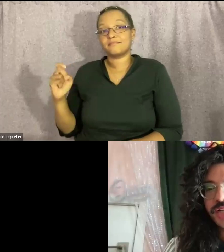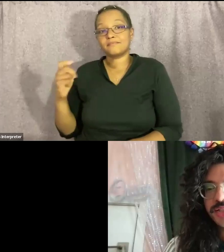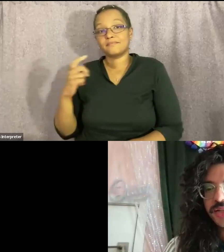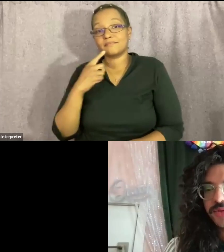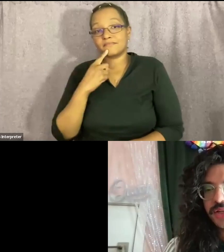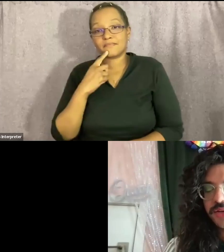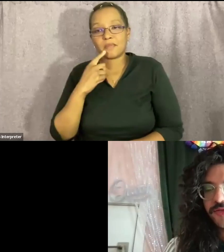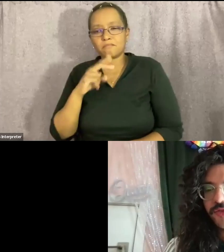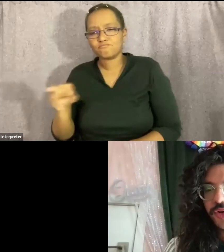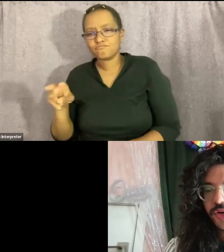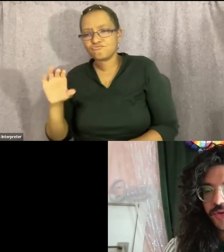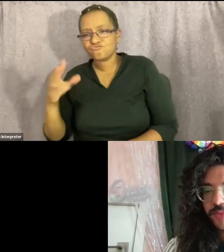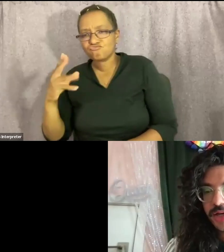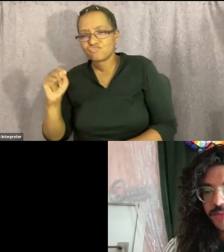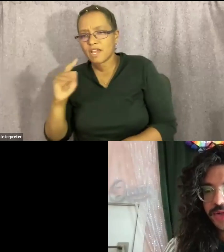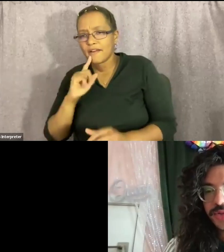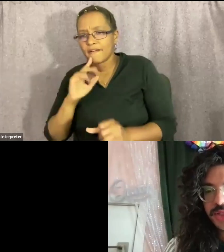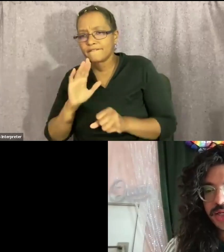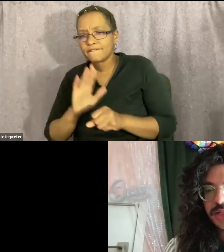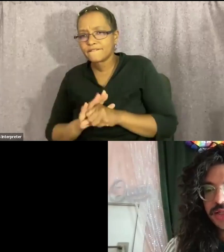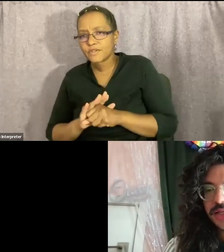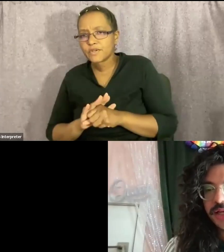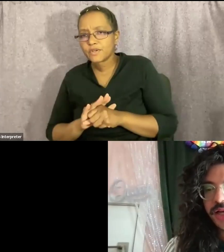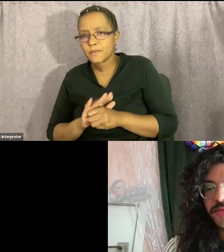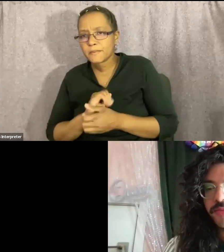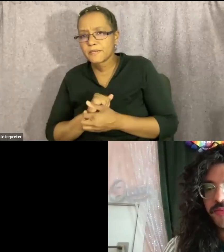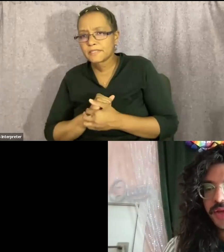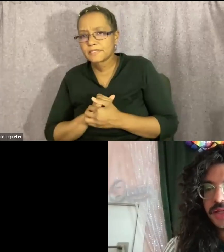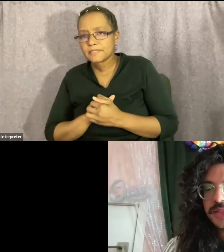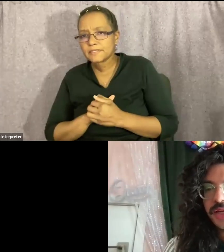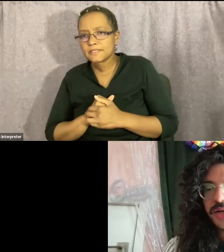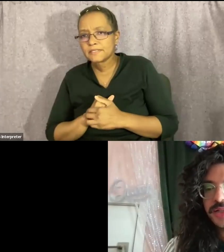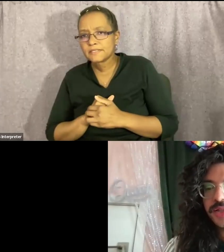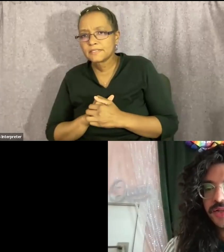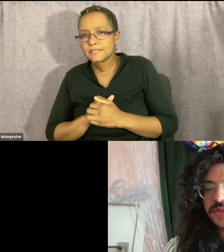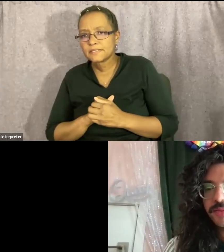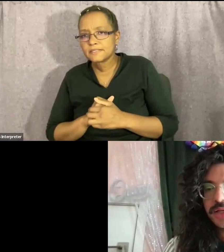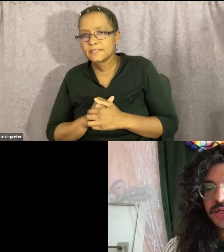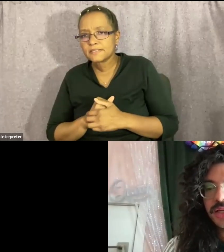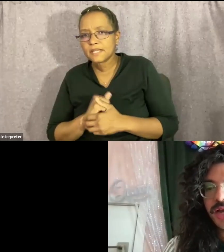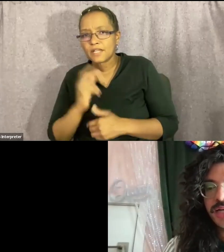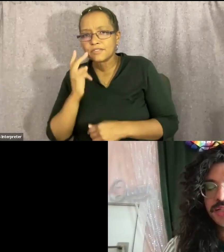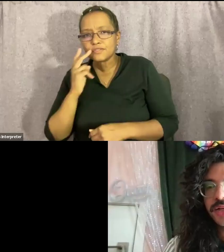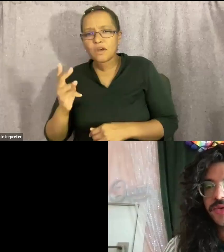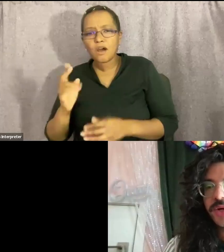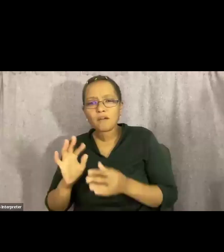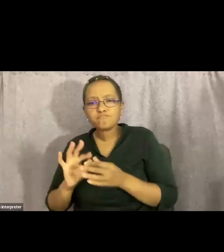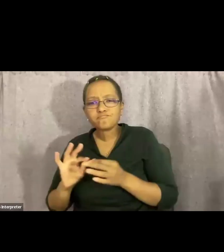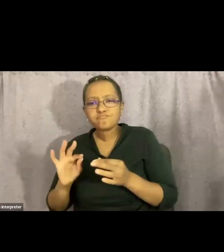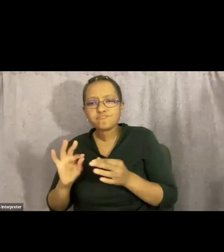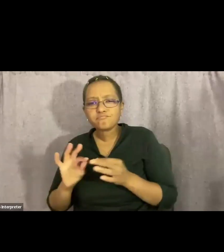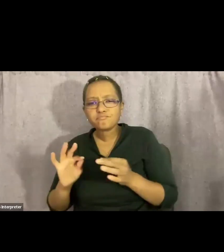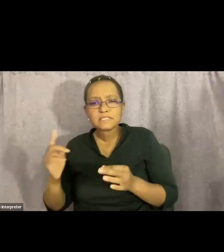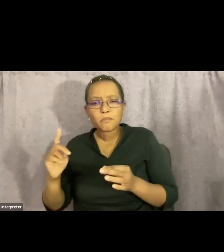Relatedly, I see Capria has joined us. You mentioned in your